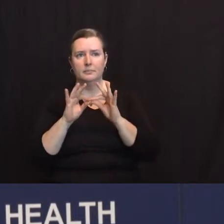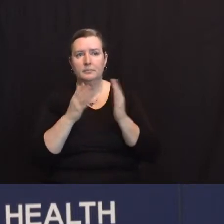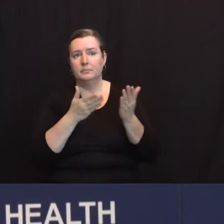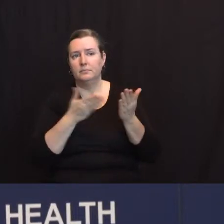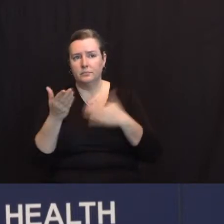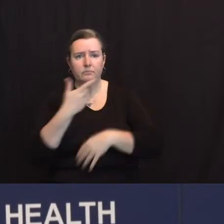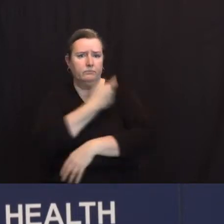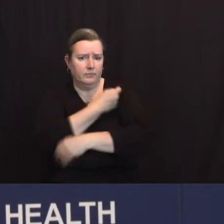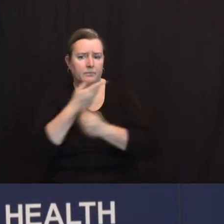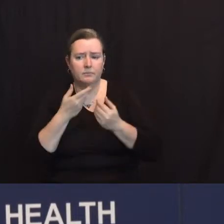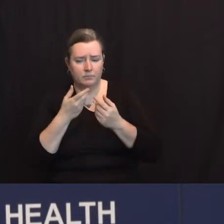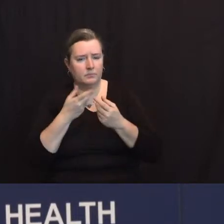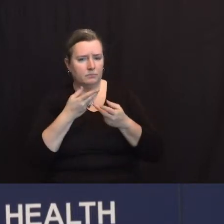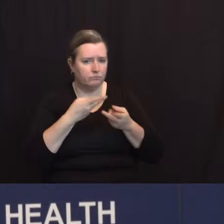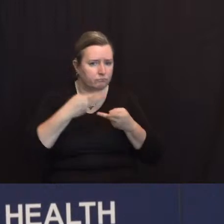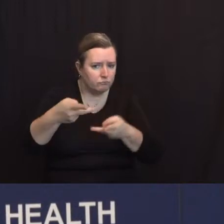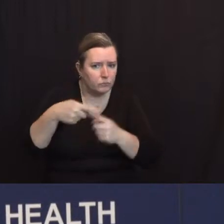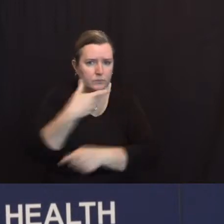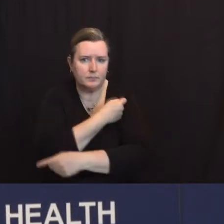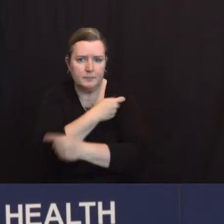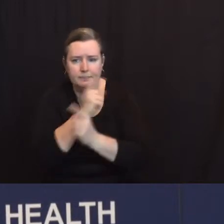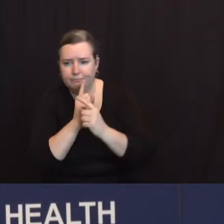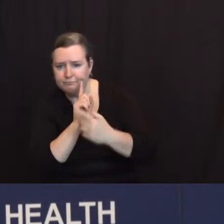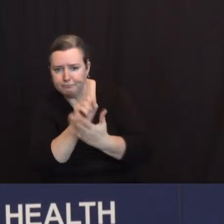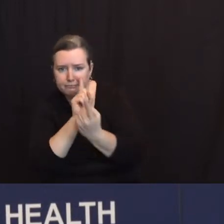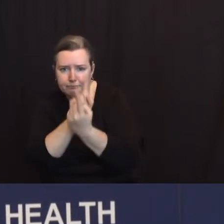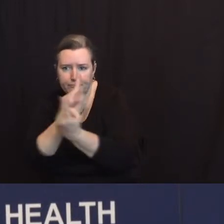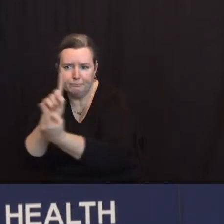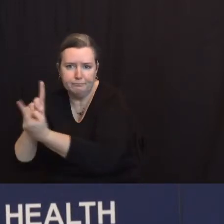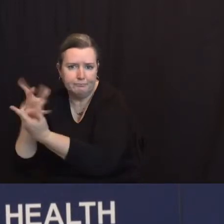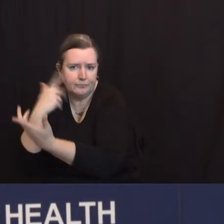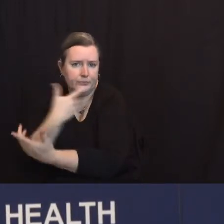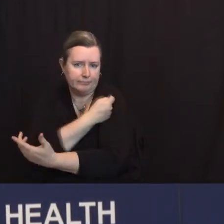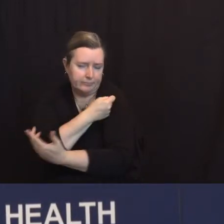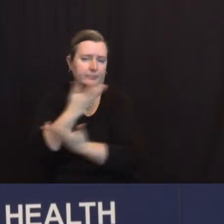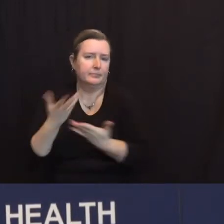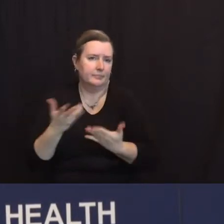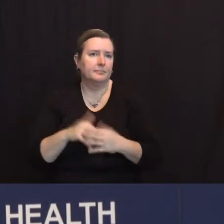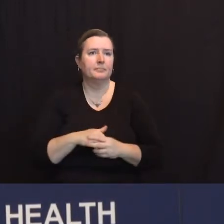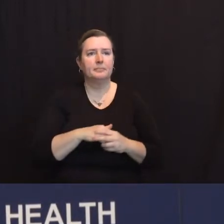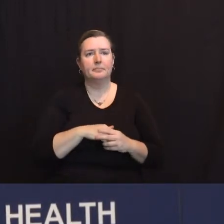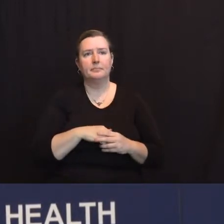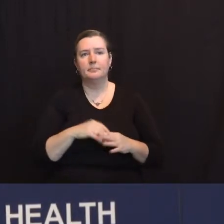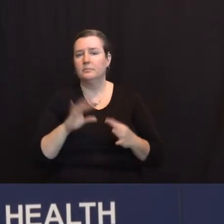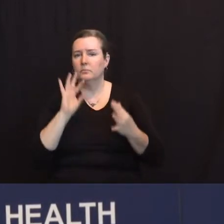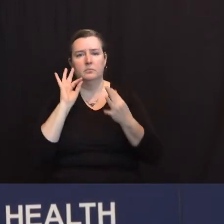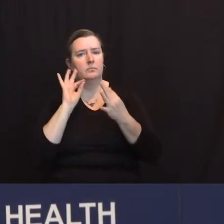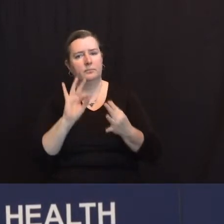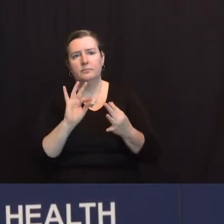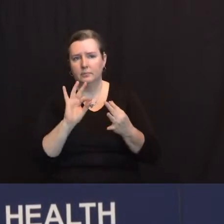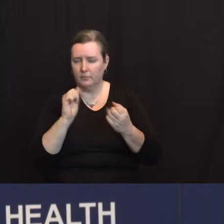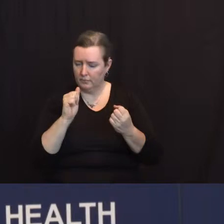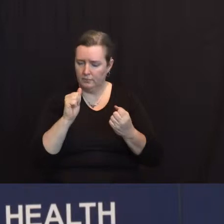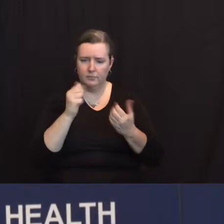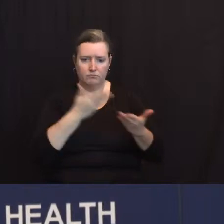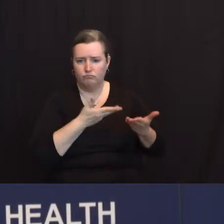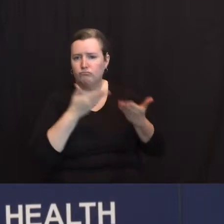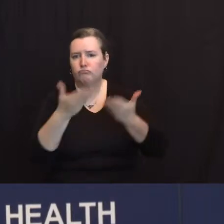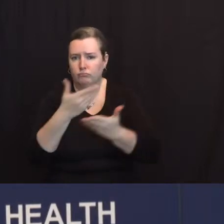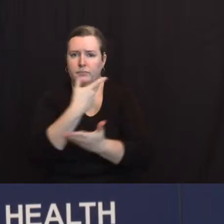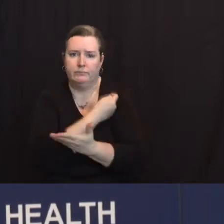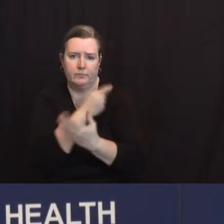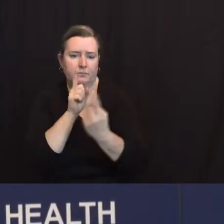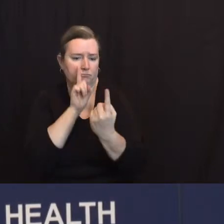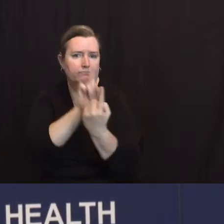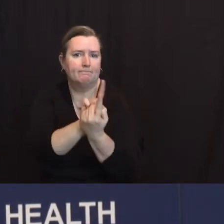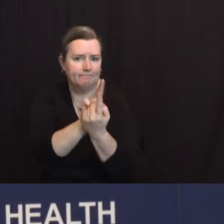And so the Janssen vaccine is actually ideal to bring that vaccine or any vaccine to those individuals, because you don't have to come